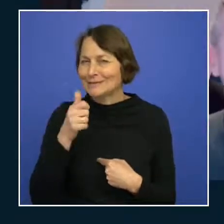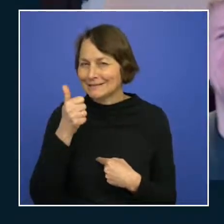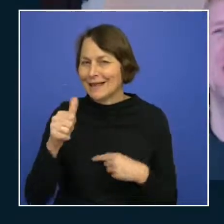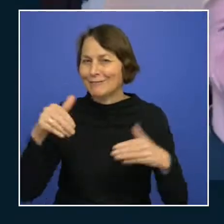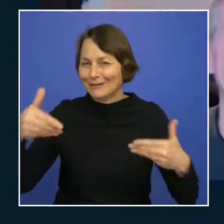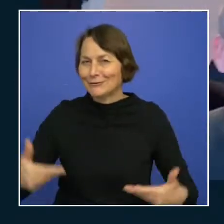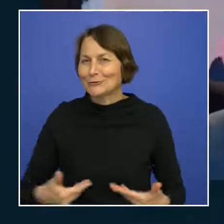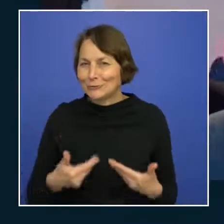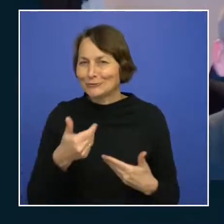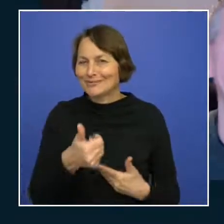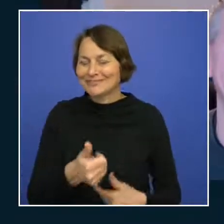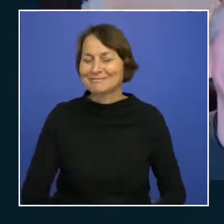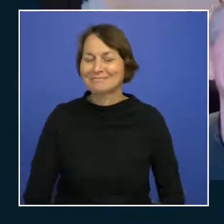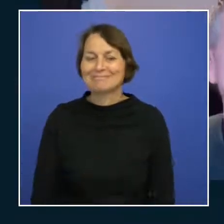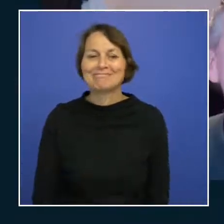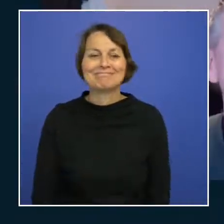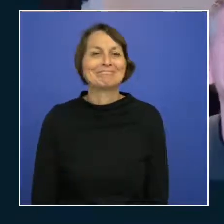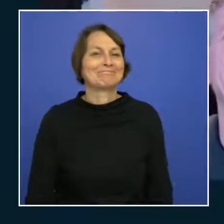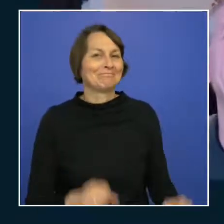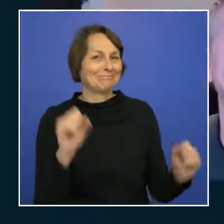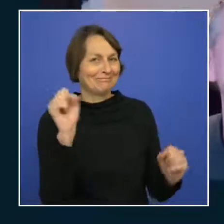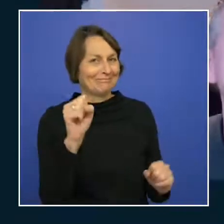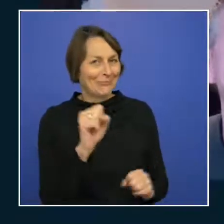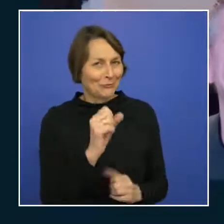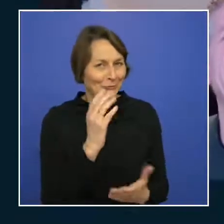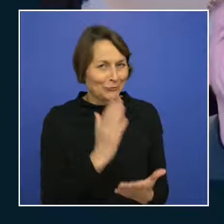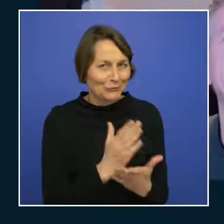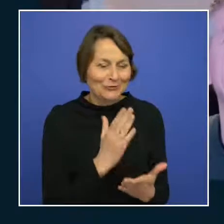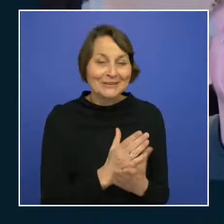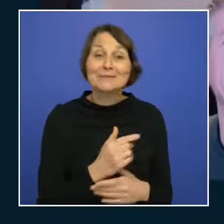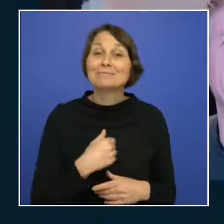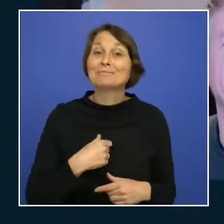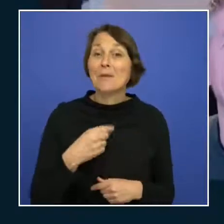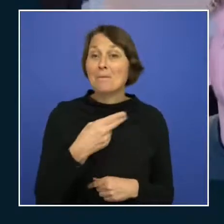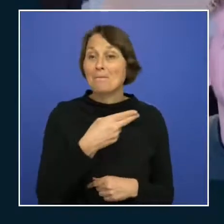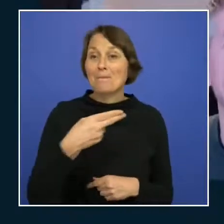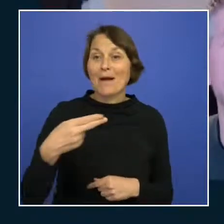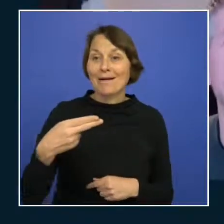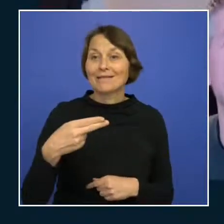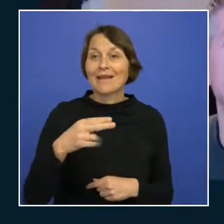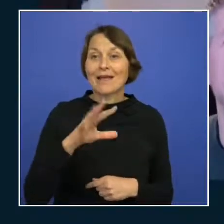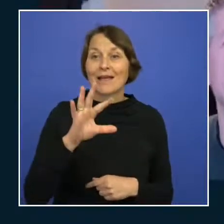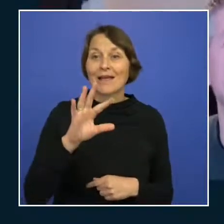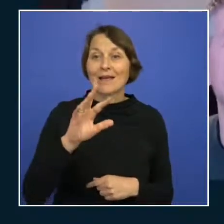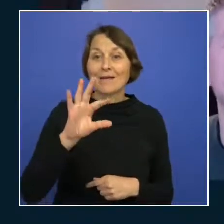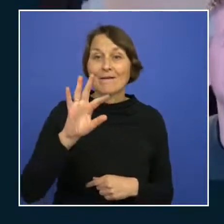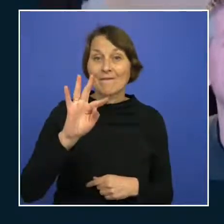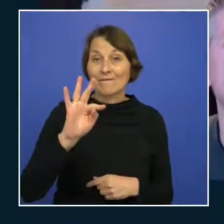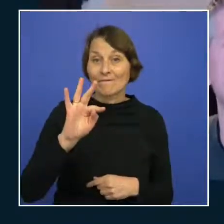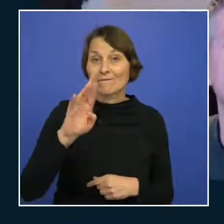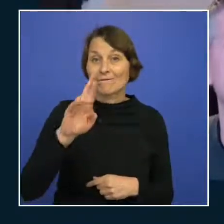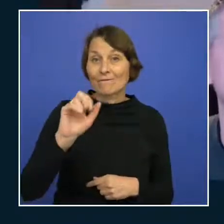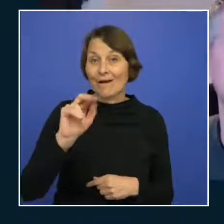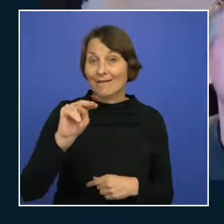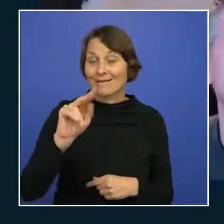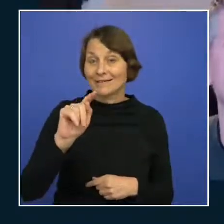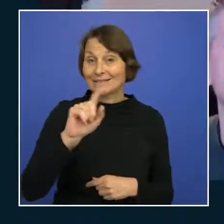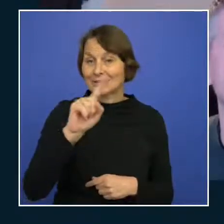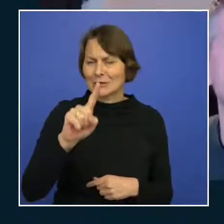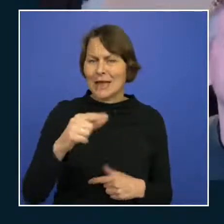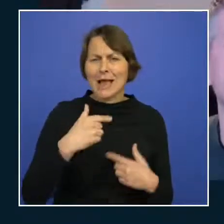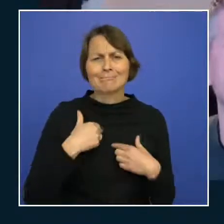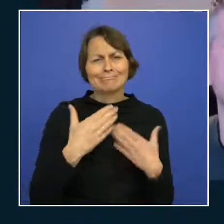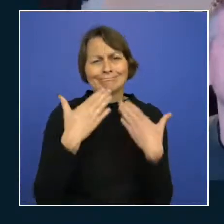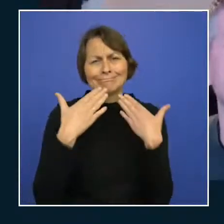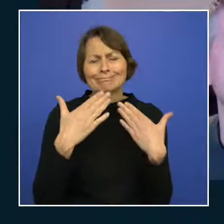audience. Yes, sure. So my name is Franz. I'm super grateful and honored to be here. I'm